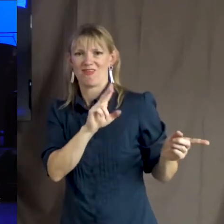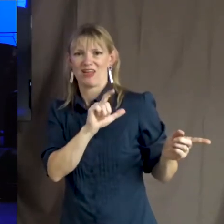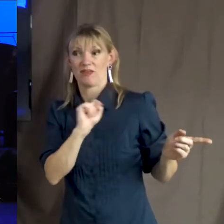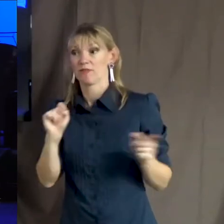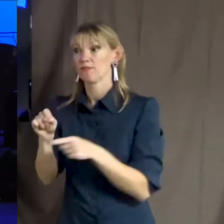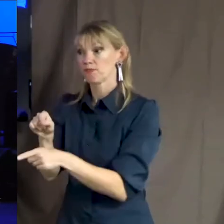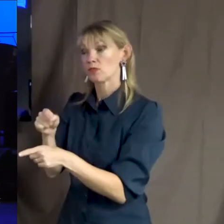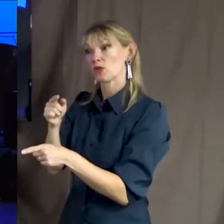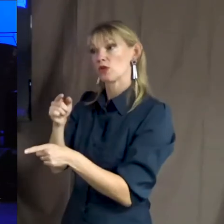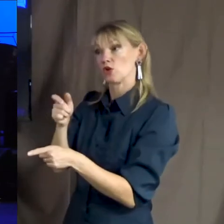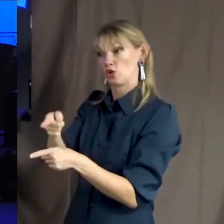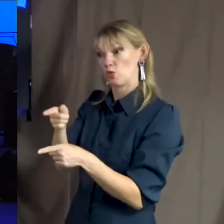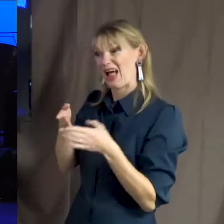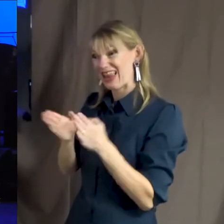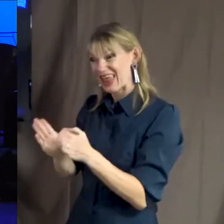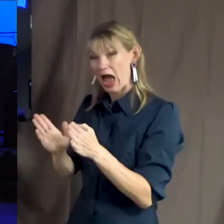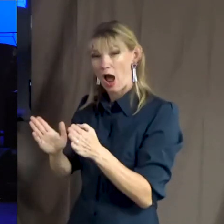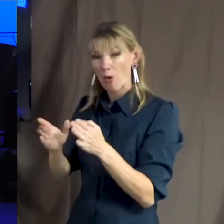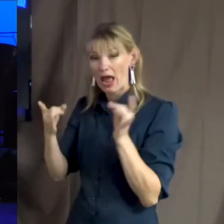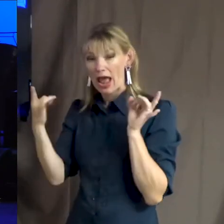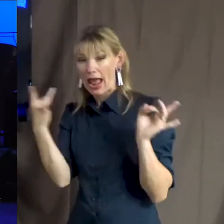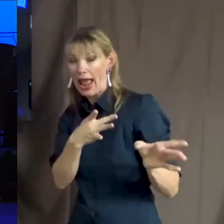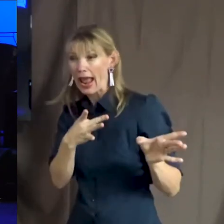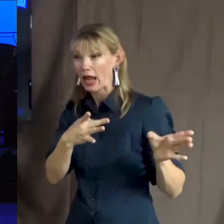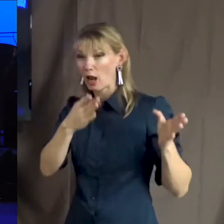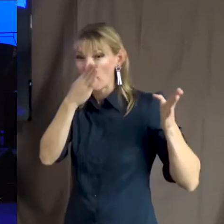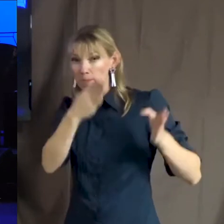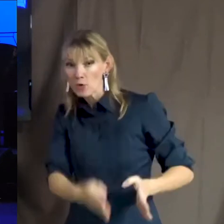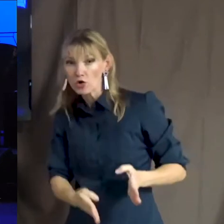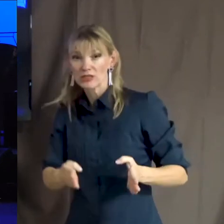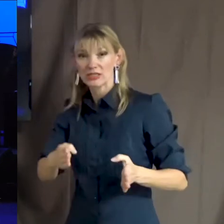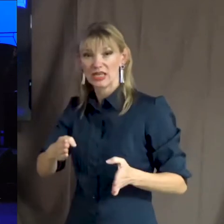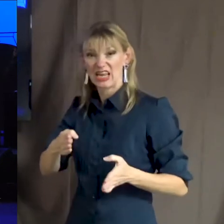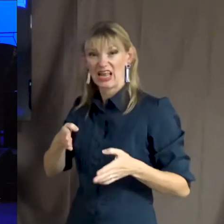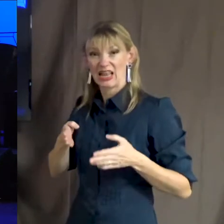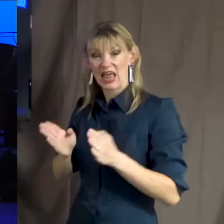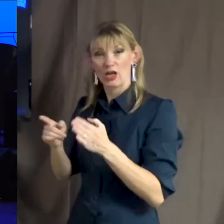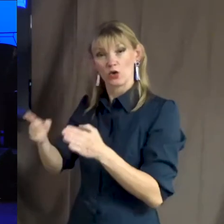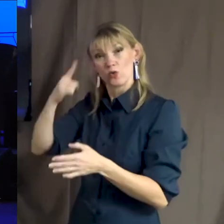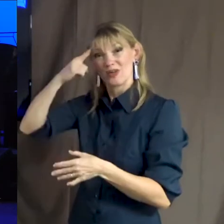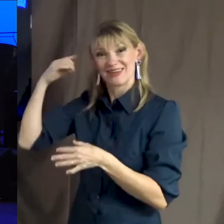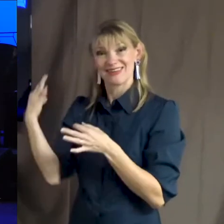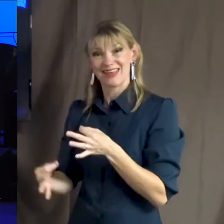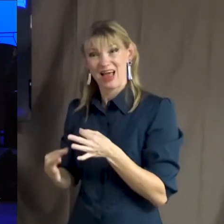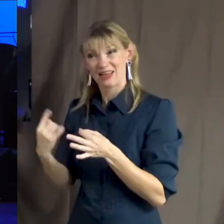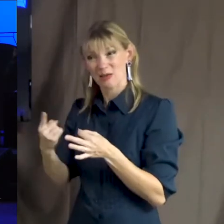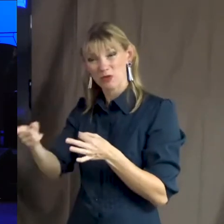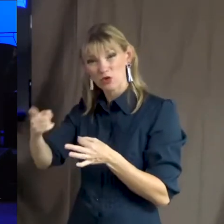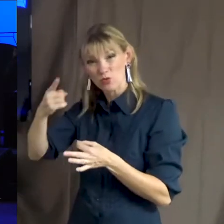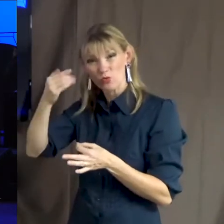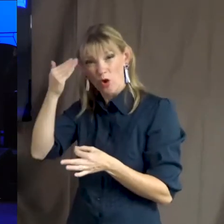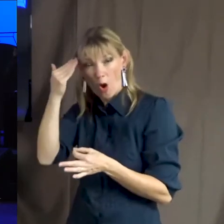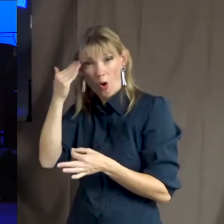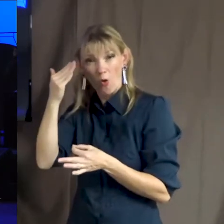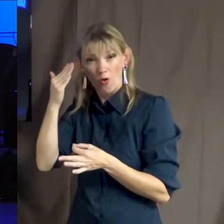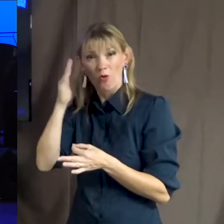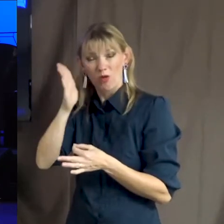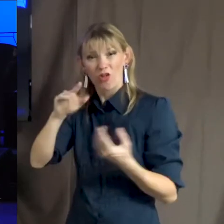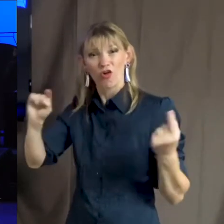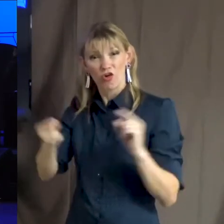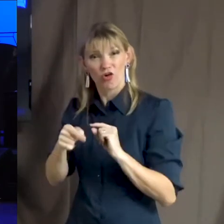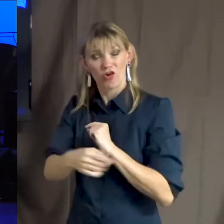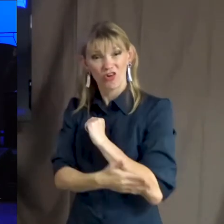going to let plain hatred of personality dictate to you something that you realize is very harmful to the